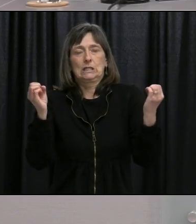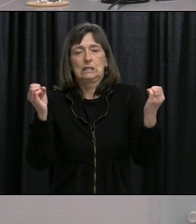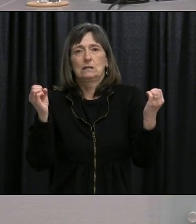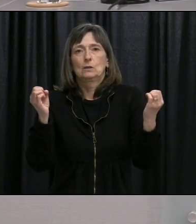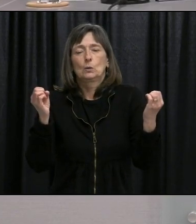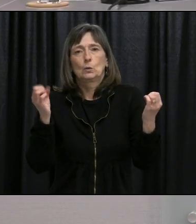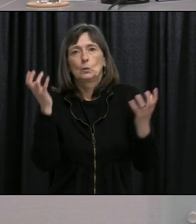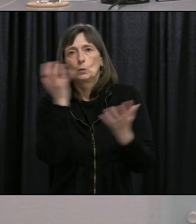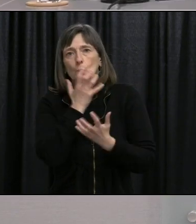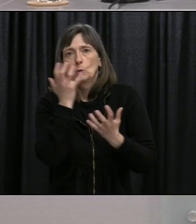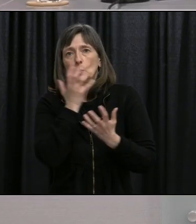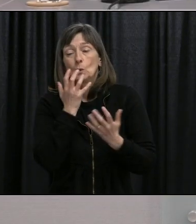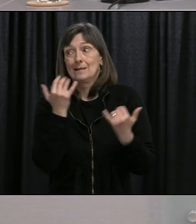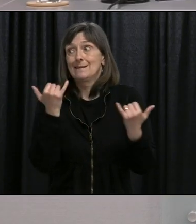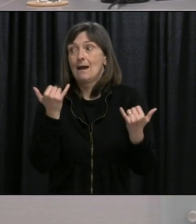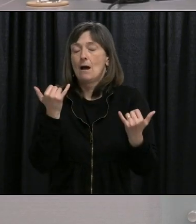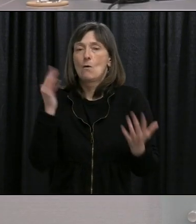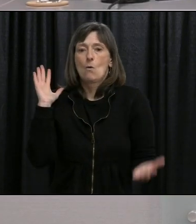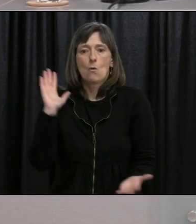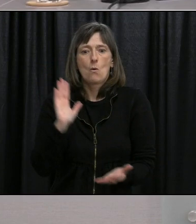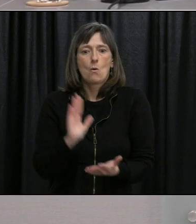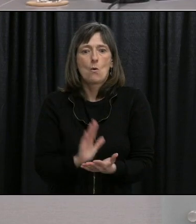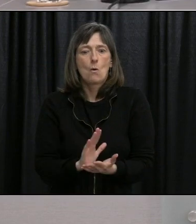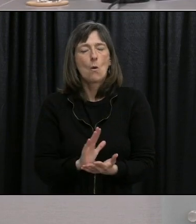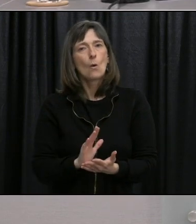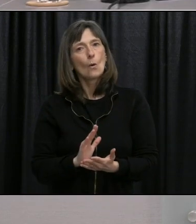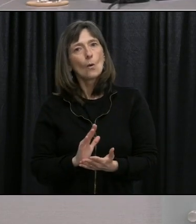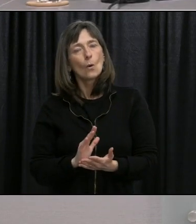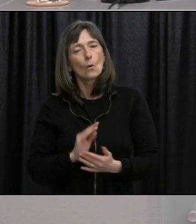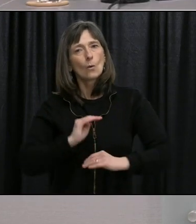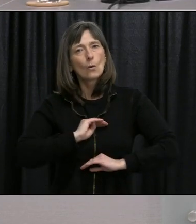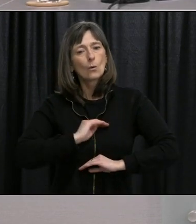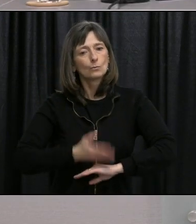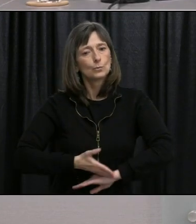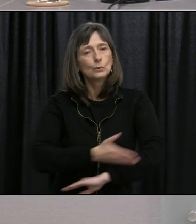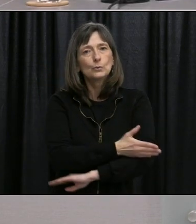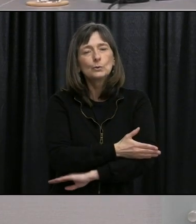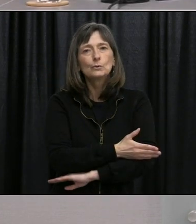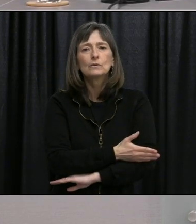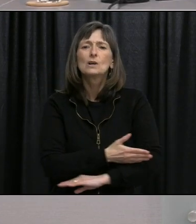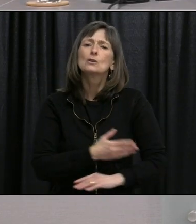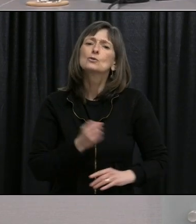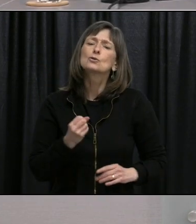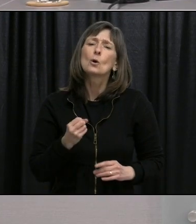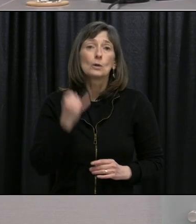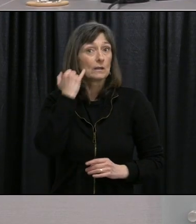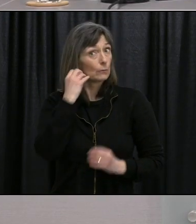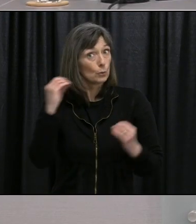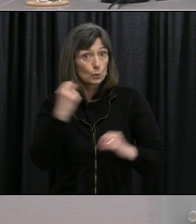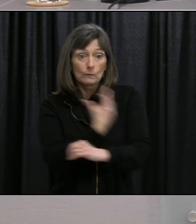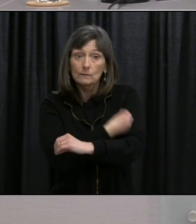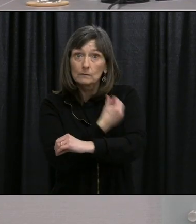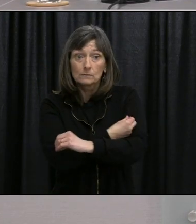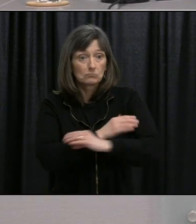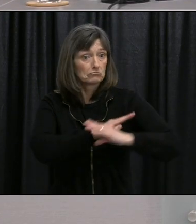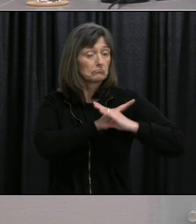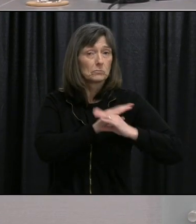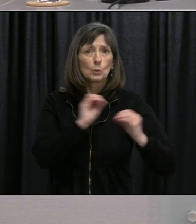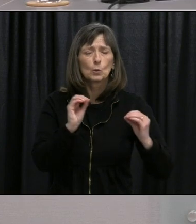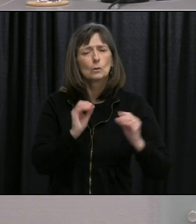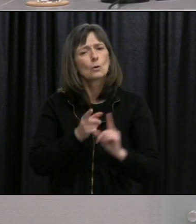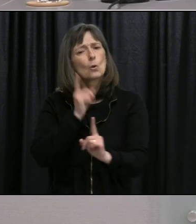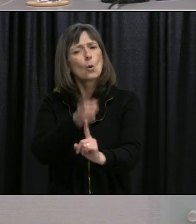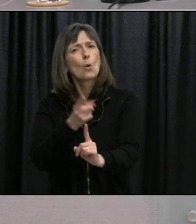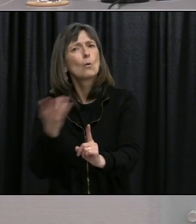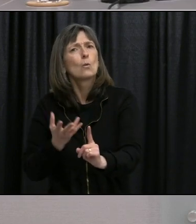Newfoundlanders and Labradorians are doing everything they can. But many are wondering, what is our end goal? Without a vaccine, what are we trying to accomplish? Are we